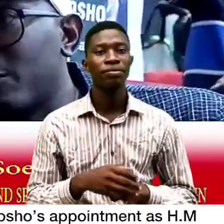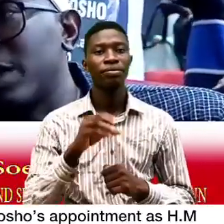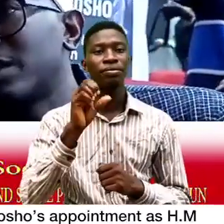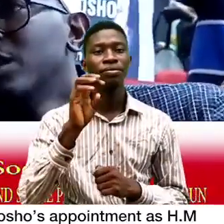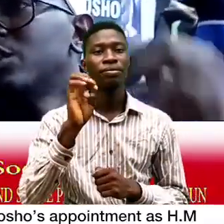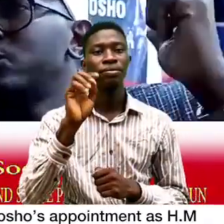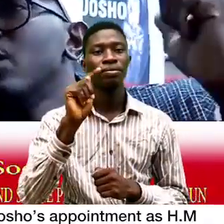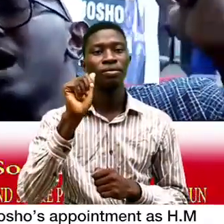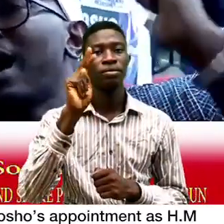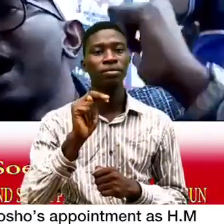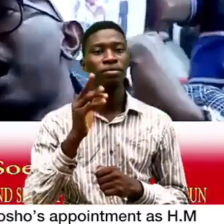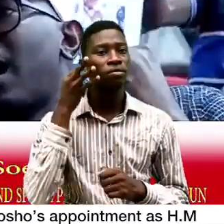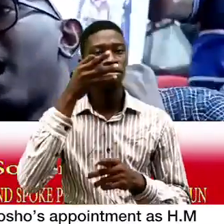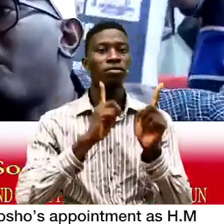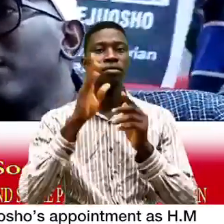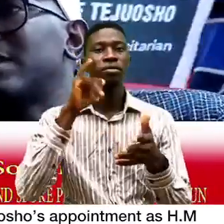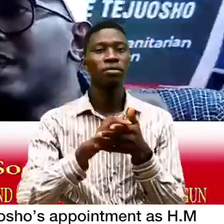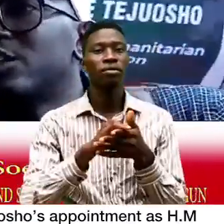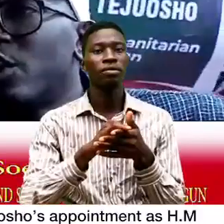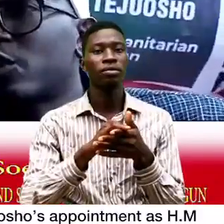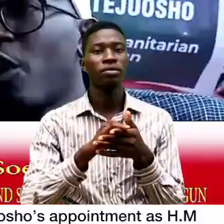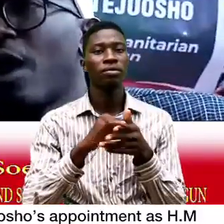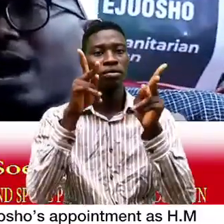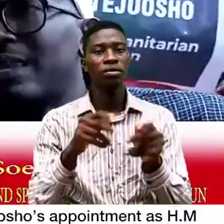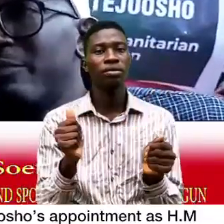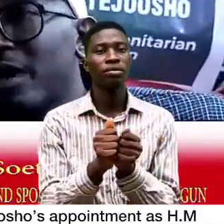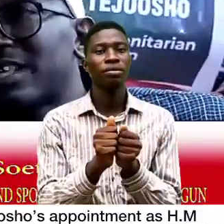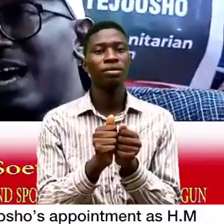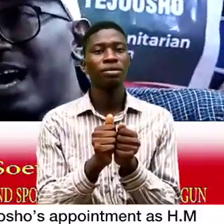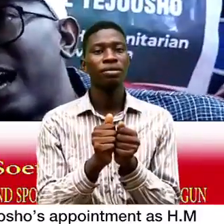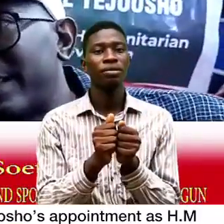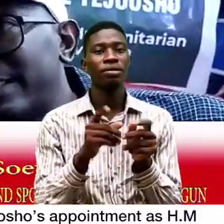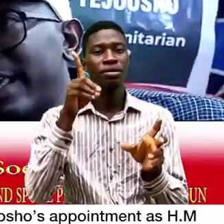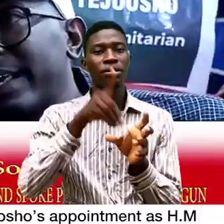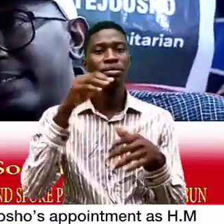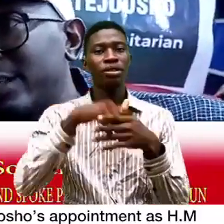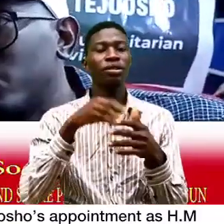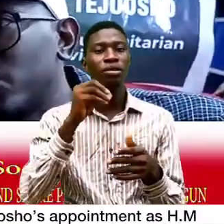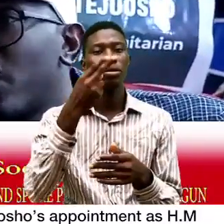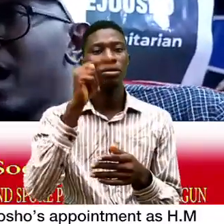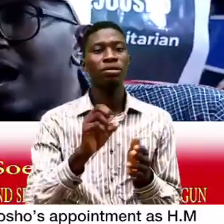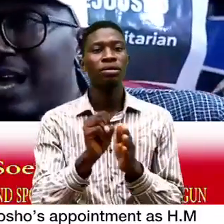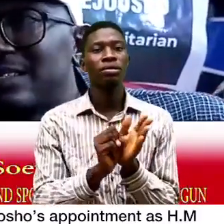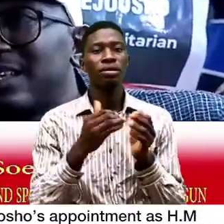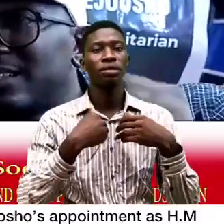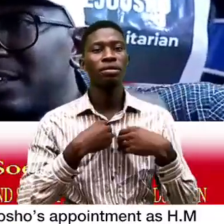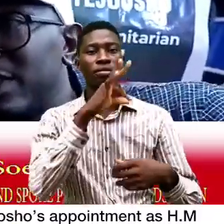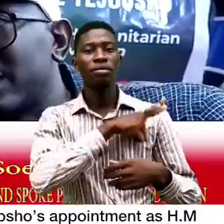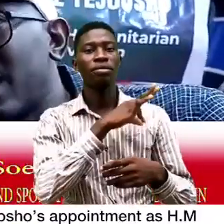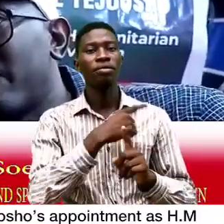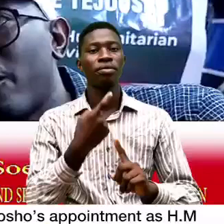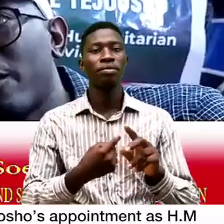Soetan further disclosed that persons with disabilities in Ogun State have benefited